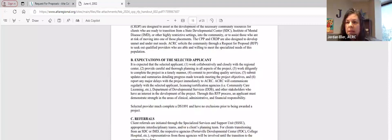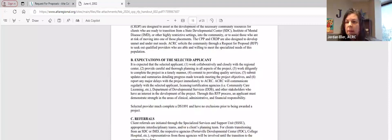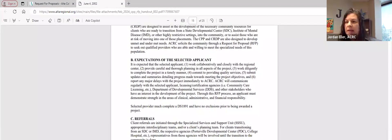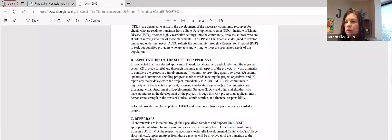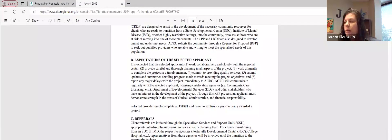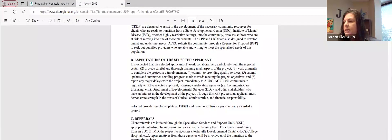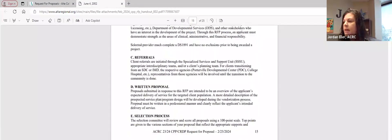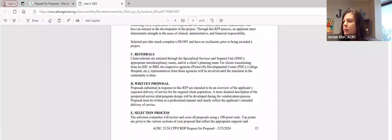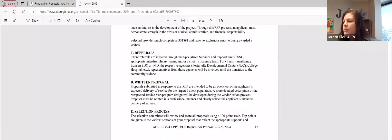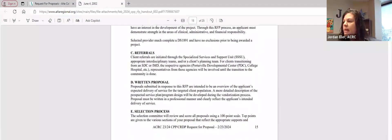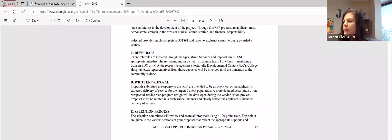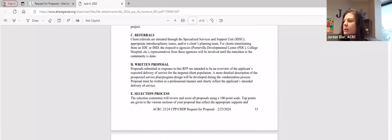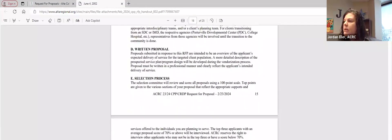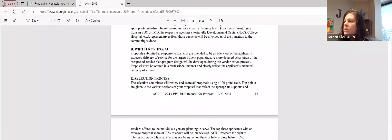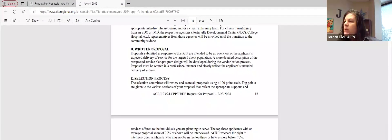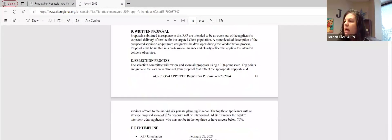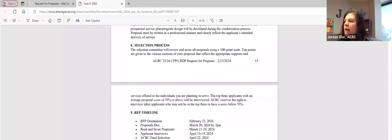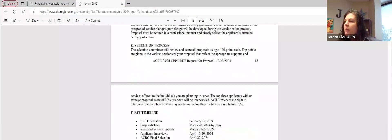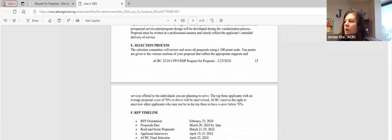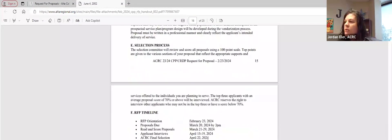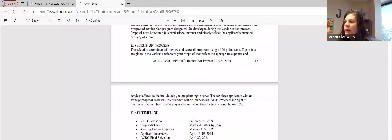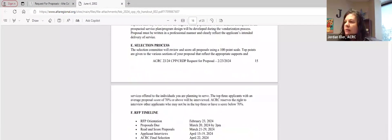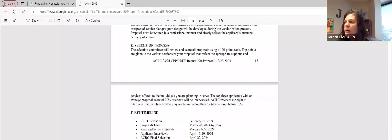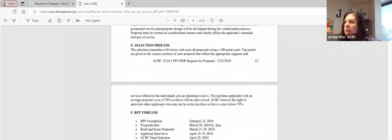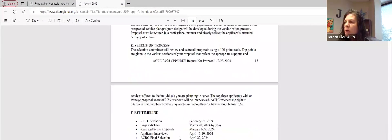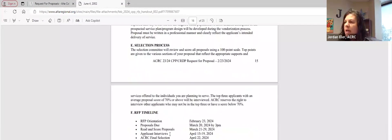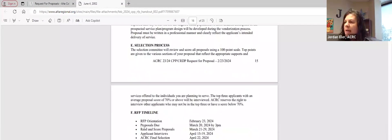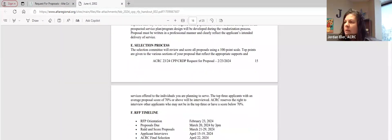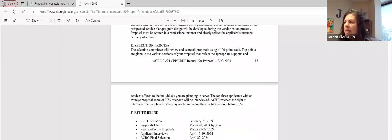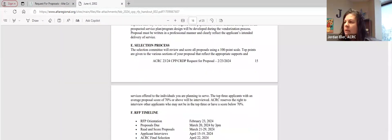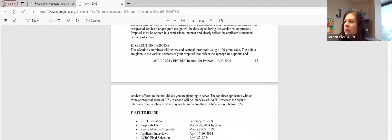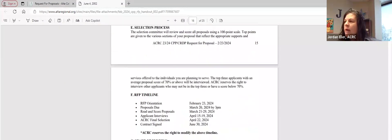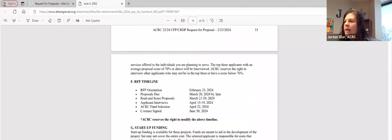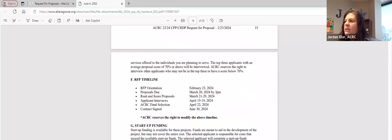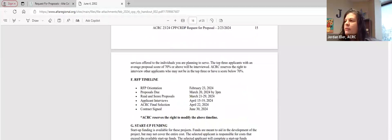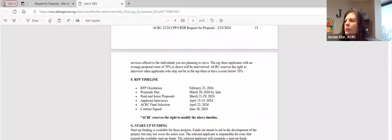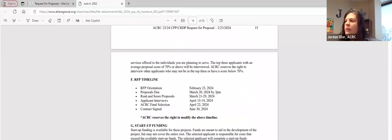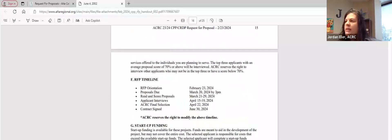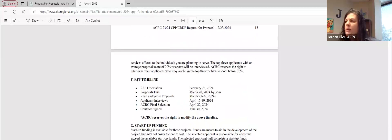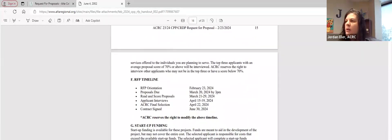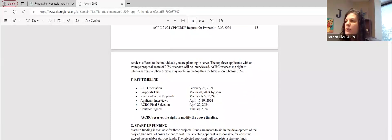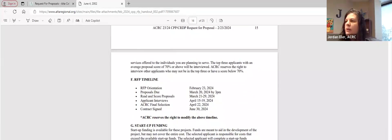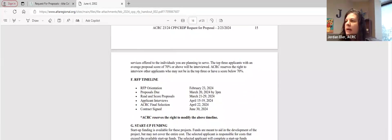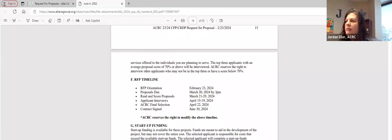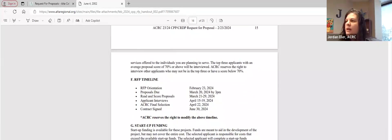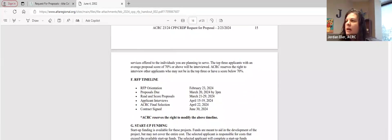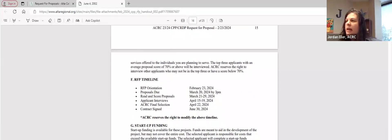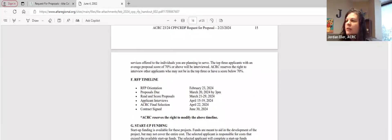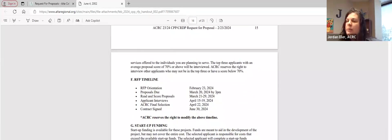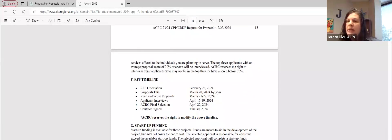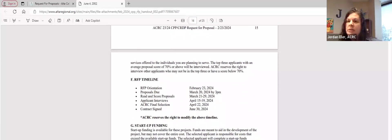be submitting by next Wednesday at 3 p.m. We also have our timeline, right, for this. We hope to